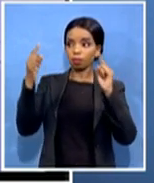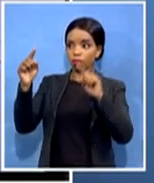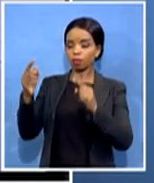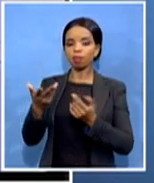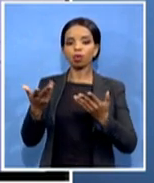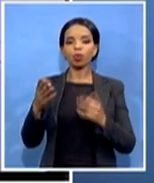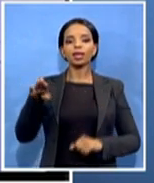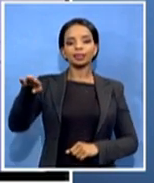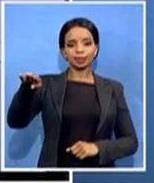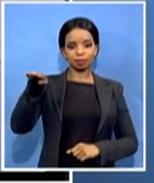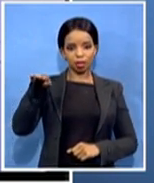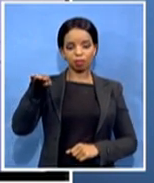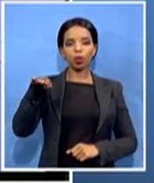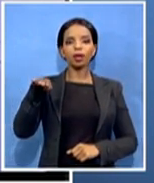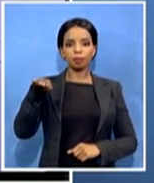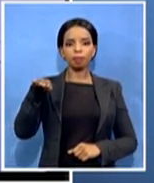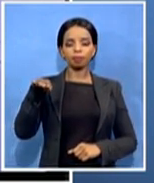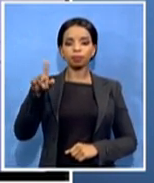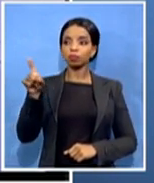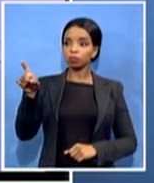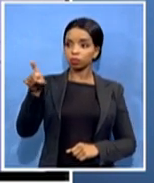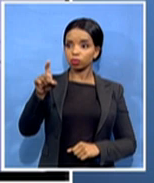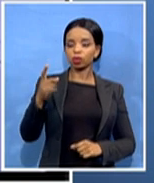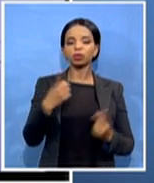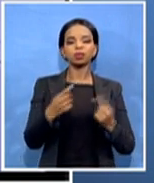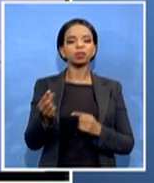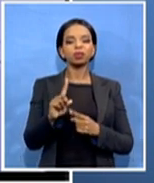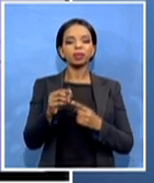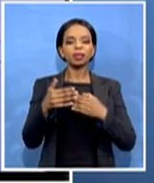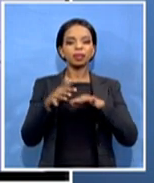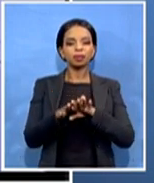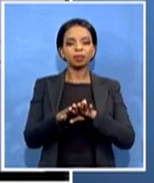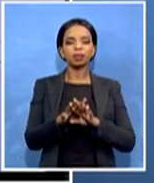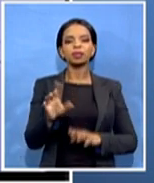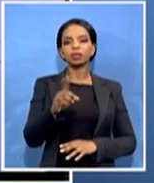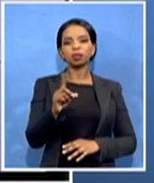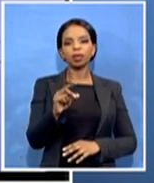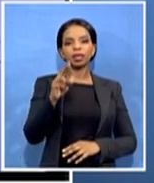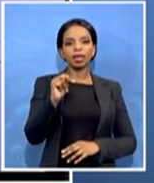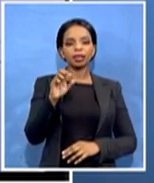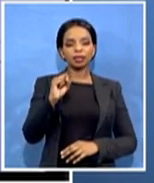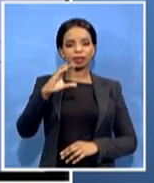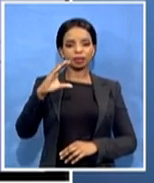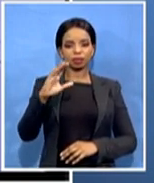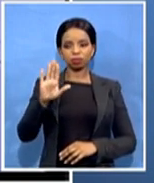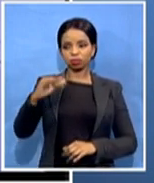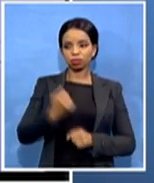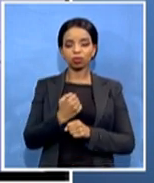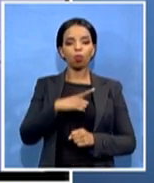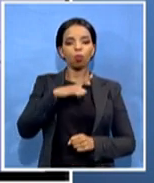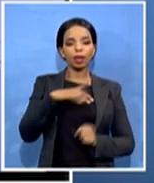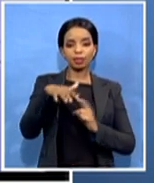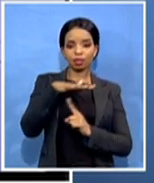were implementing the NEC decision because of the situation, the dire situation, or what we believed